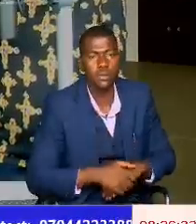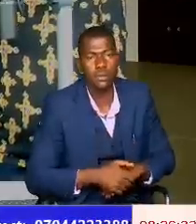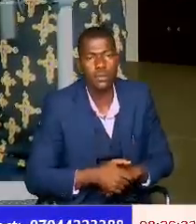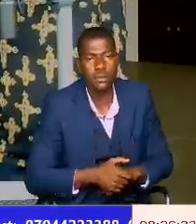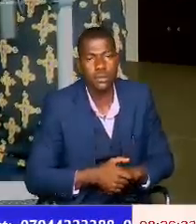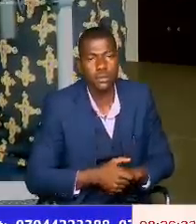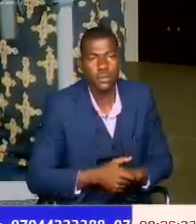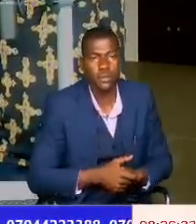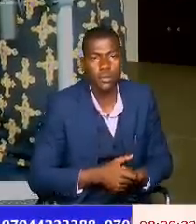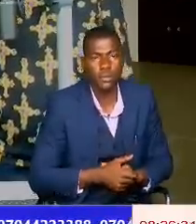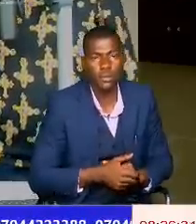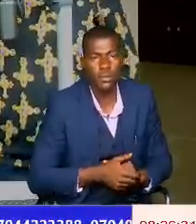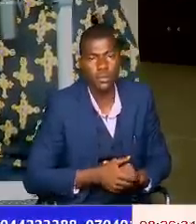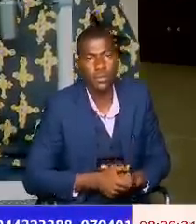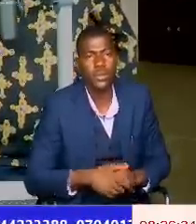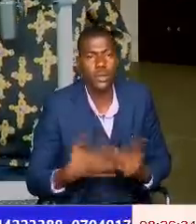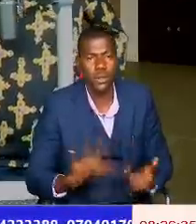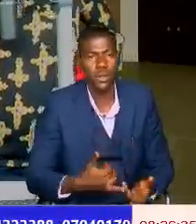Jamfara.